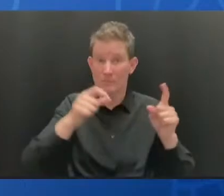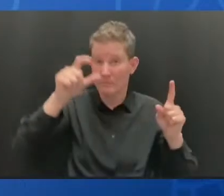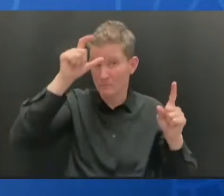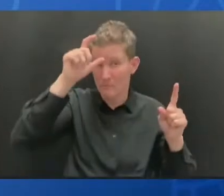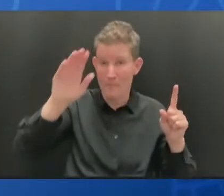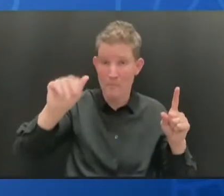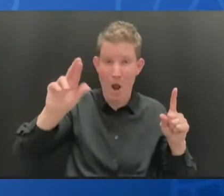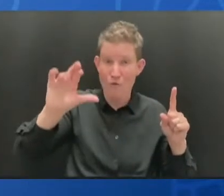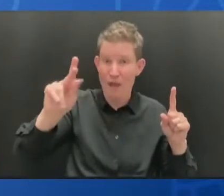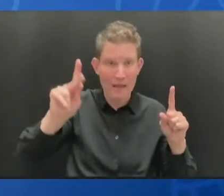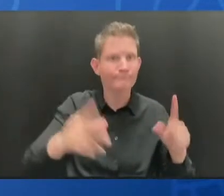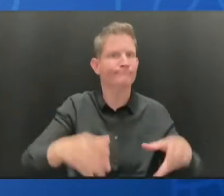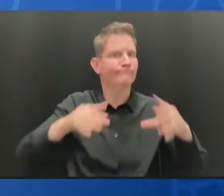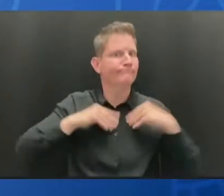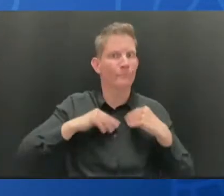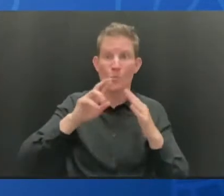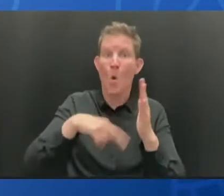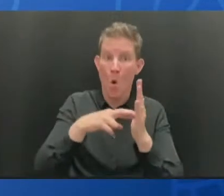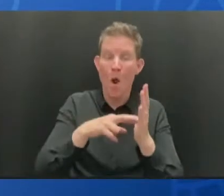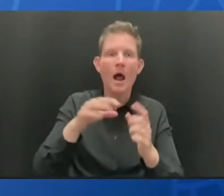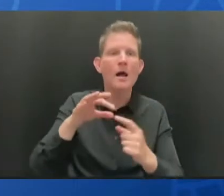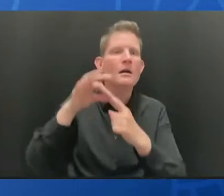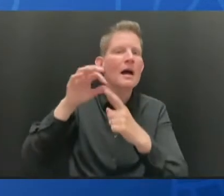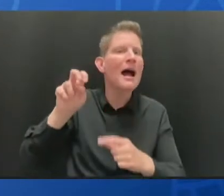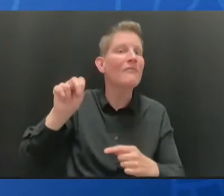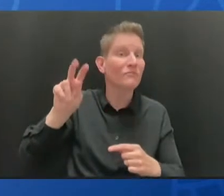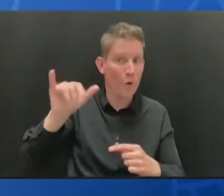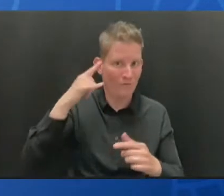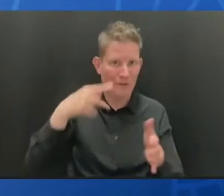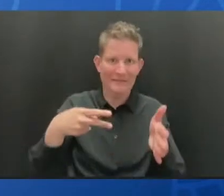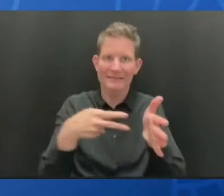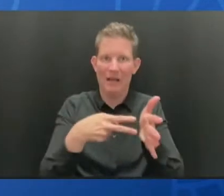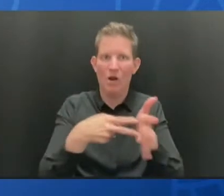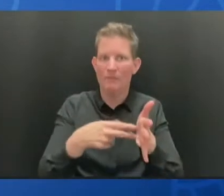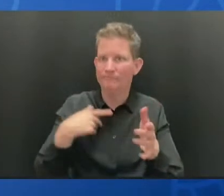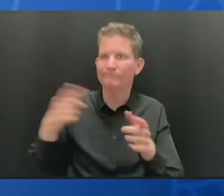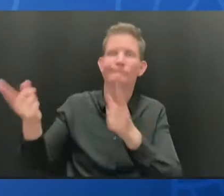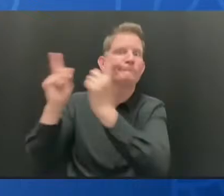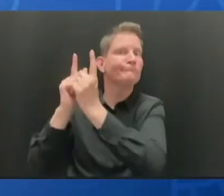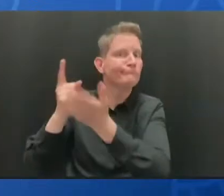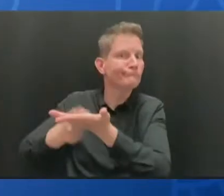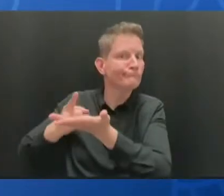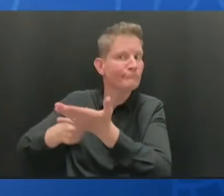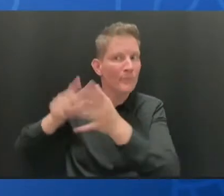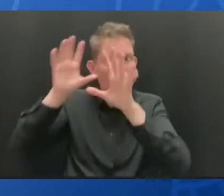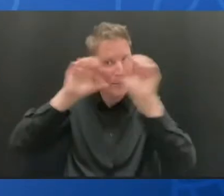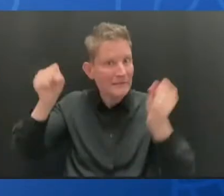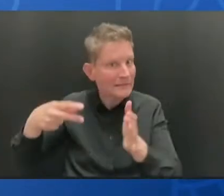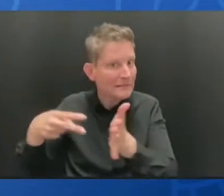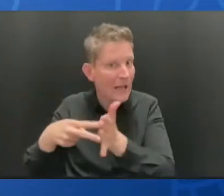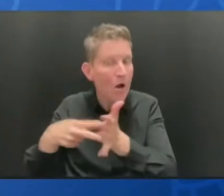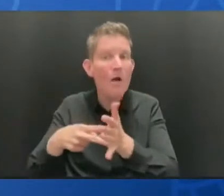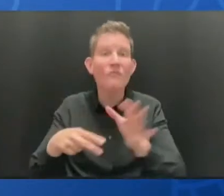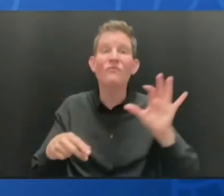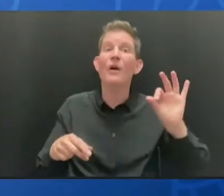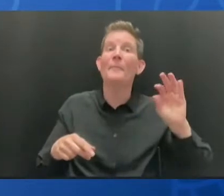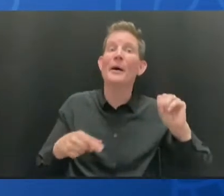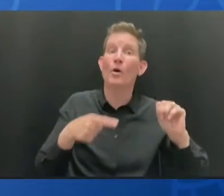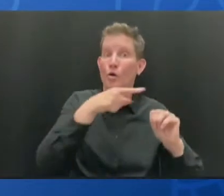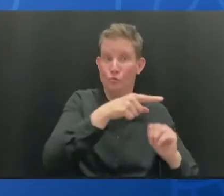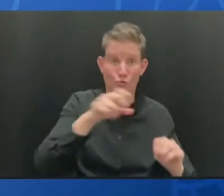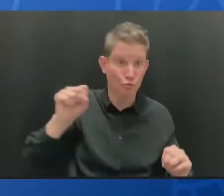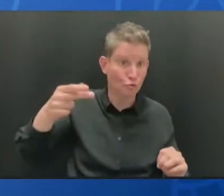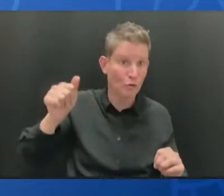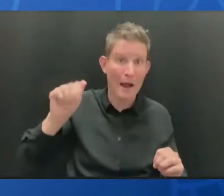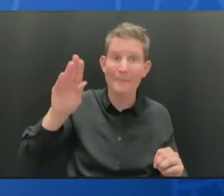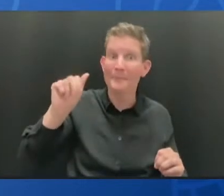Envoy to Syria, and he met with Syrian President Ahmad al-Shara and Foreign Minister Assad al-Shabani in